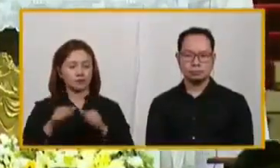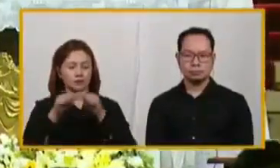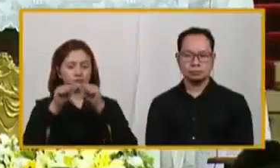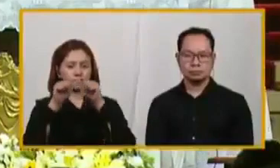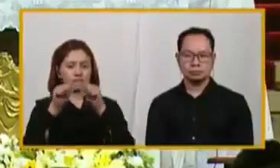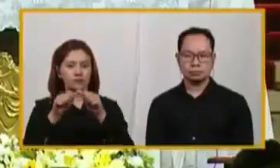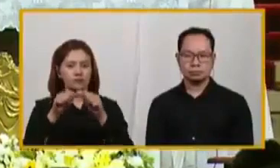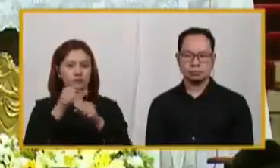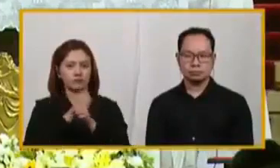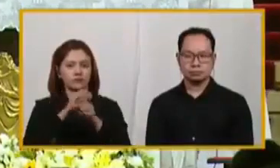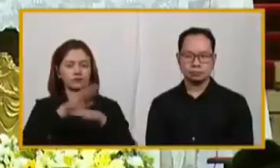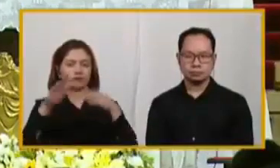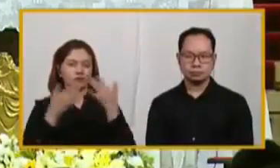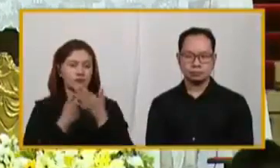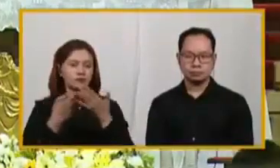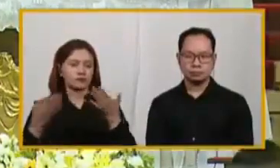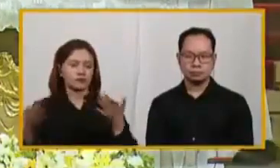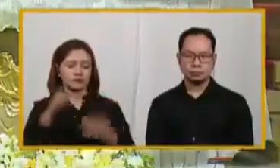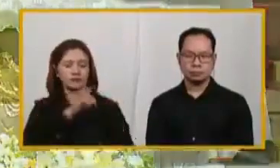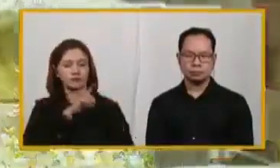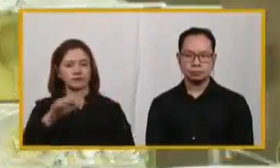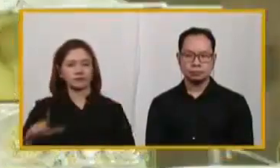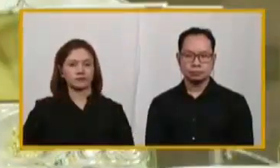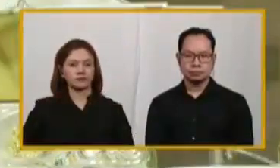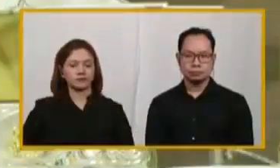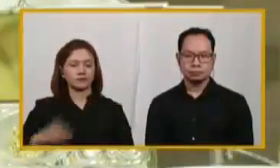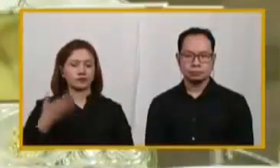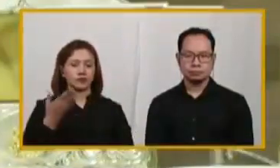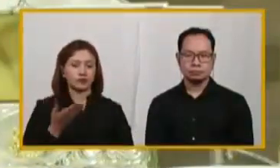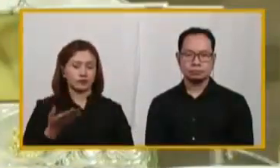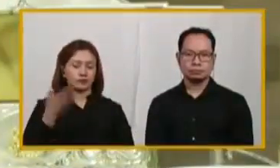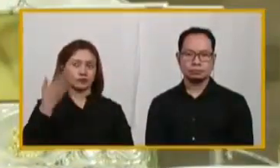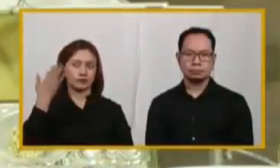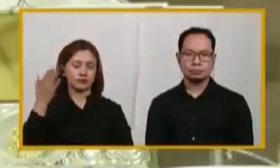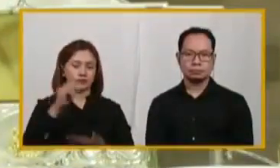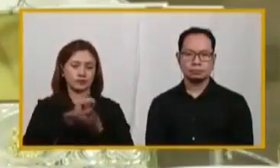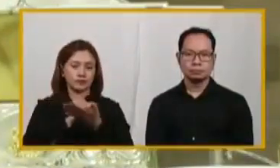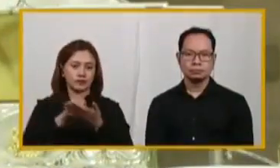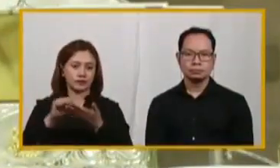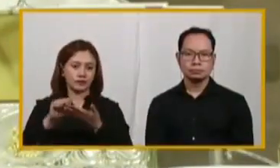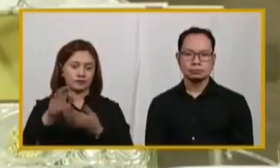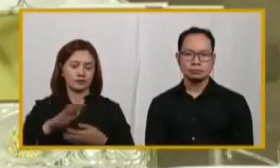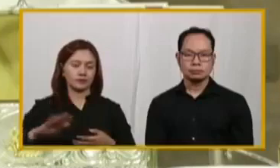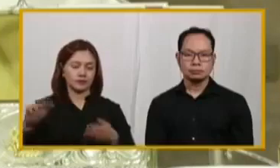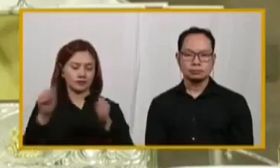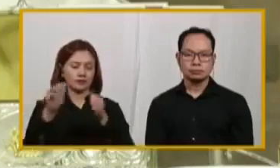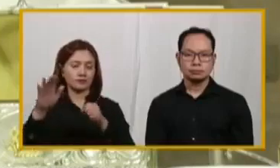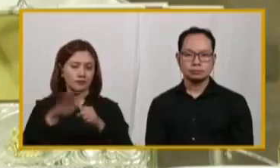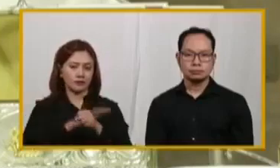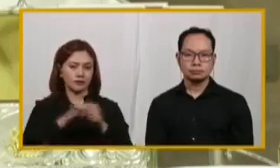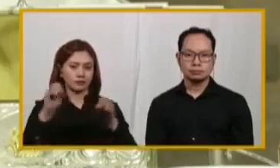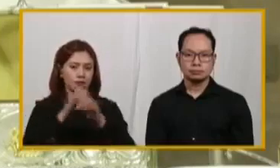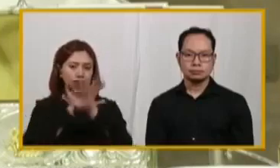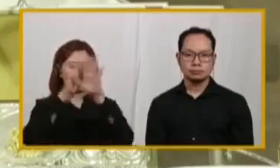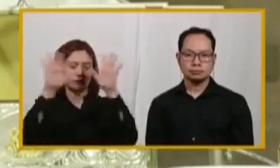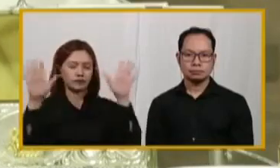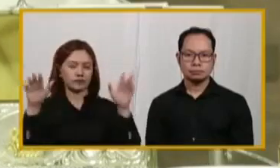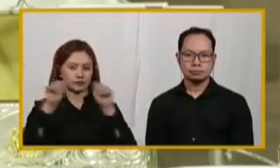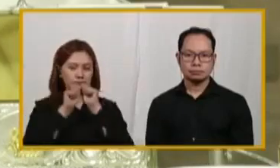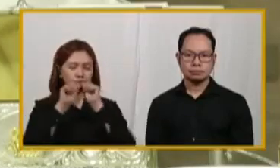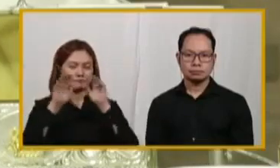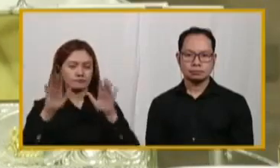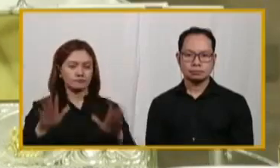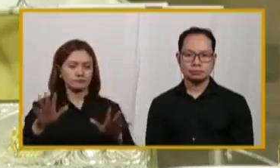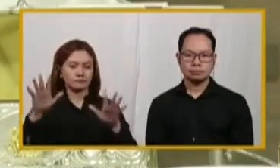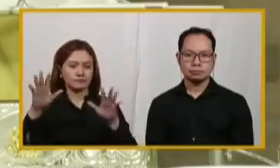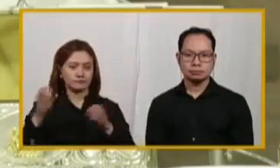these good things, O Lord, you sanctify them, fill them with life, bless them, and bestow